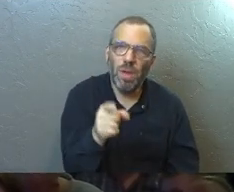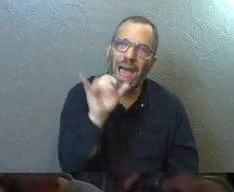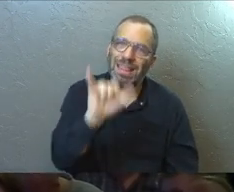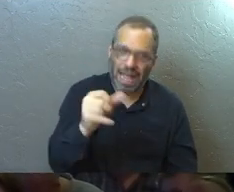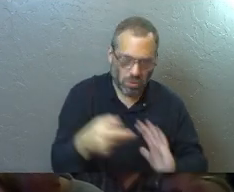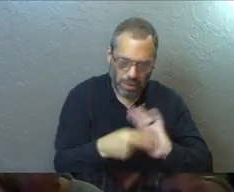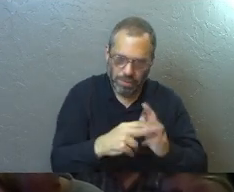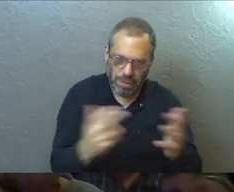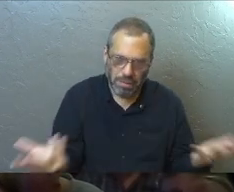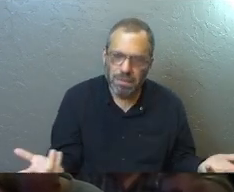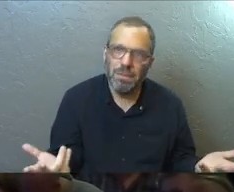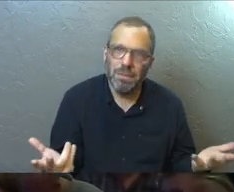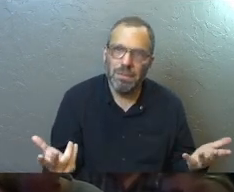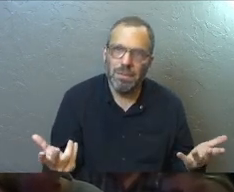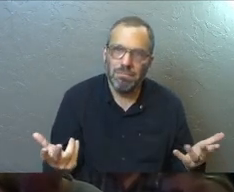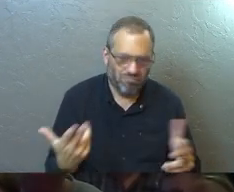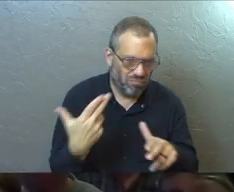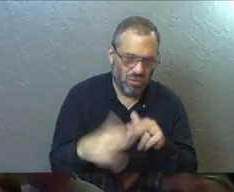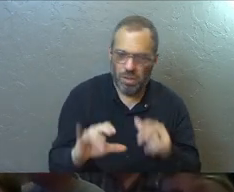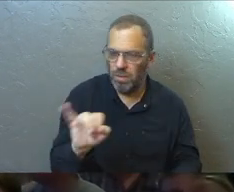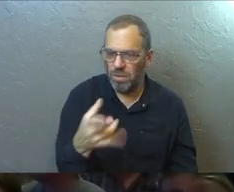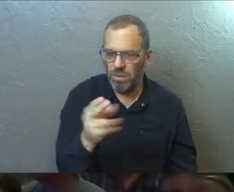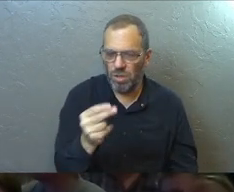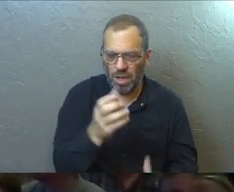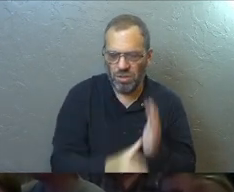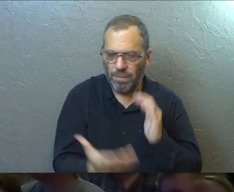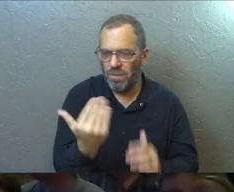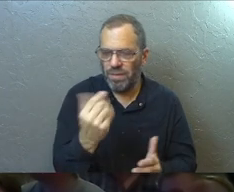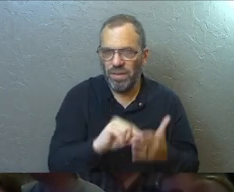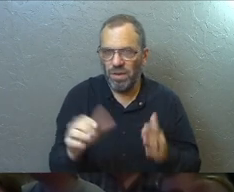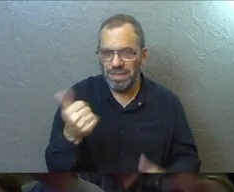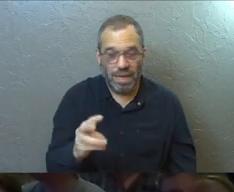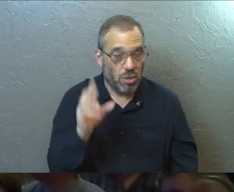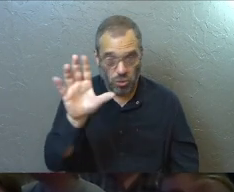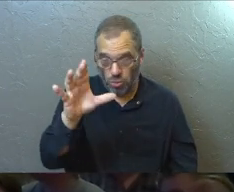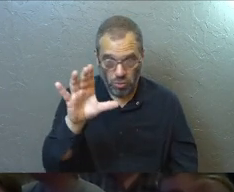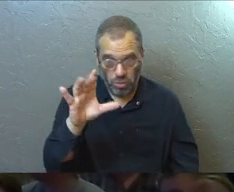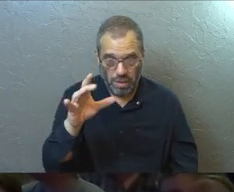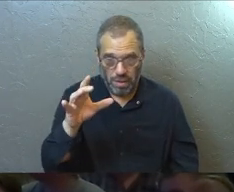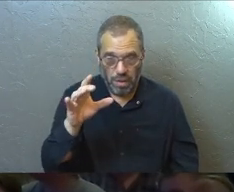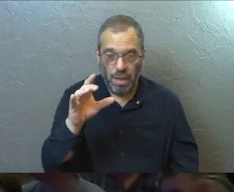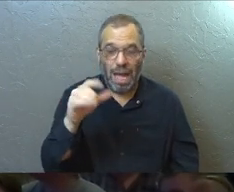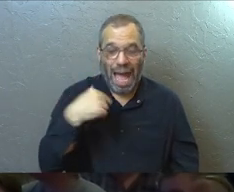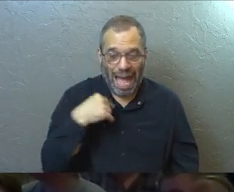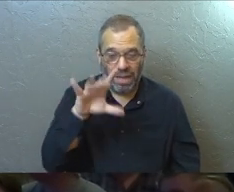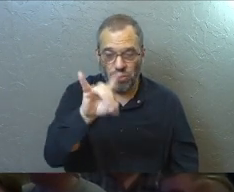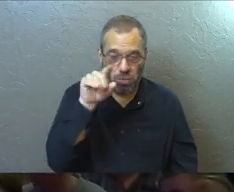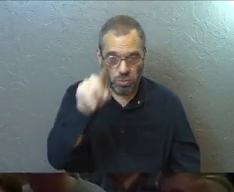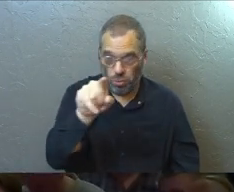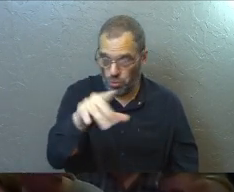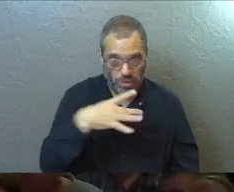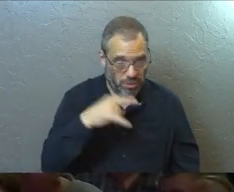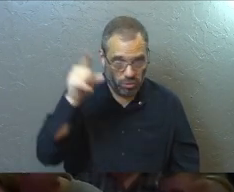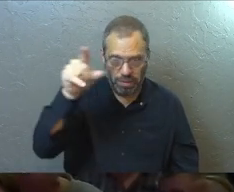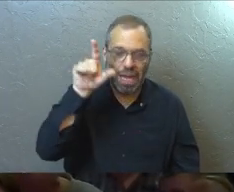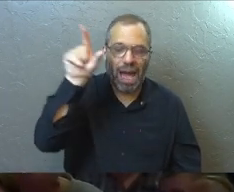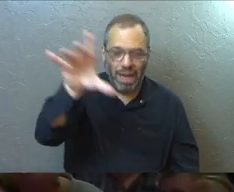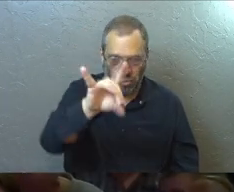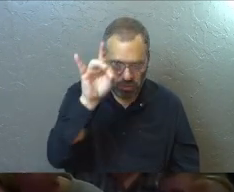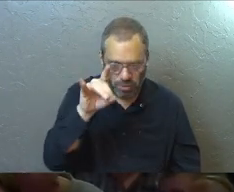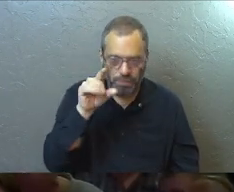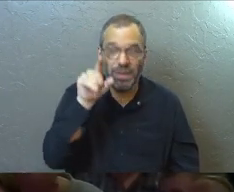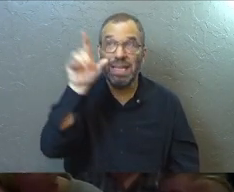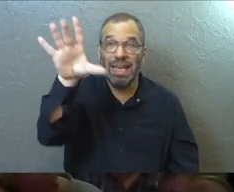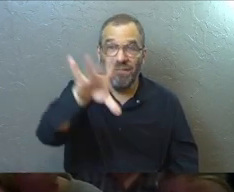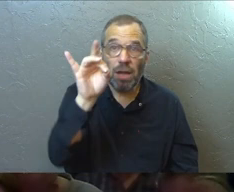That's what it comes down to. John 15, 16, Jesus said, you did not choose me, but I chose you. He found you lovable